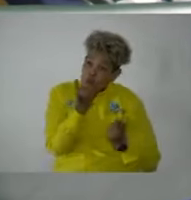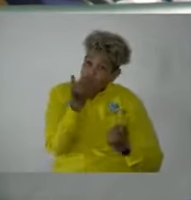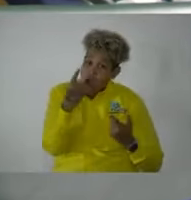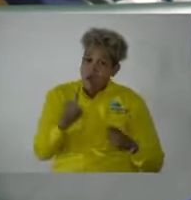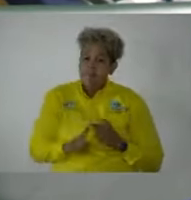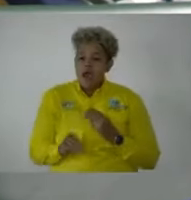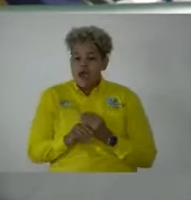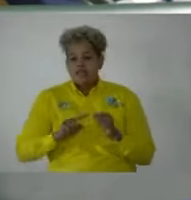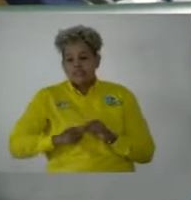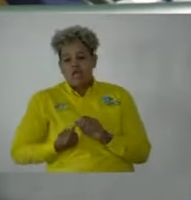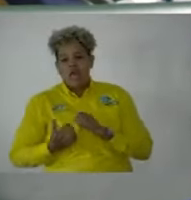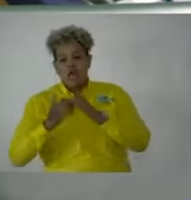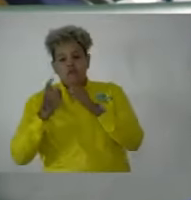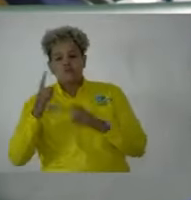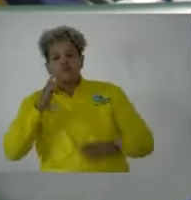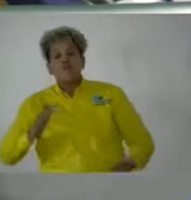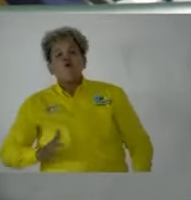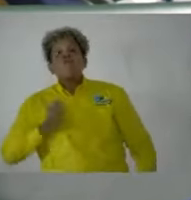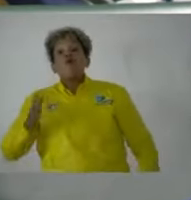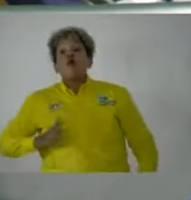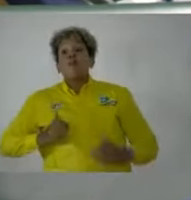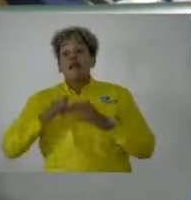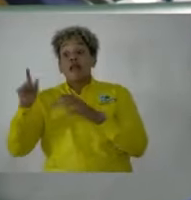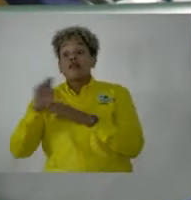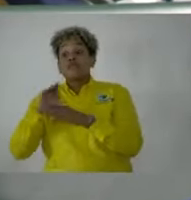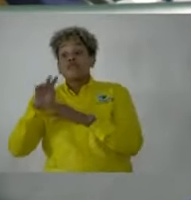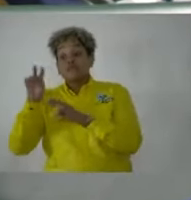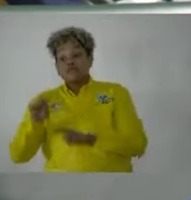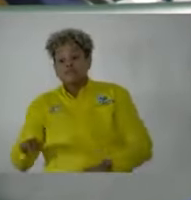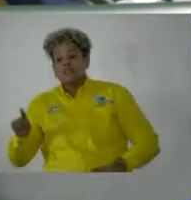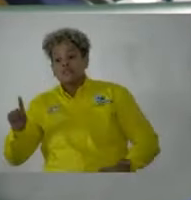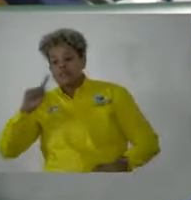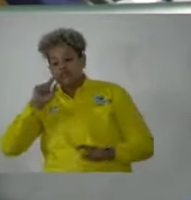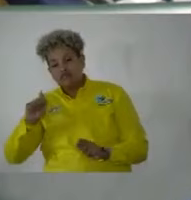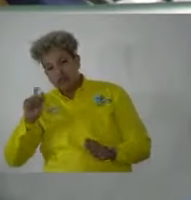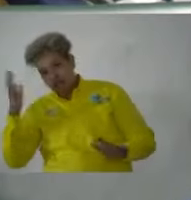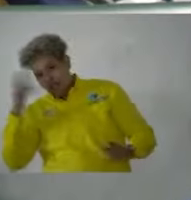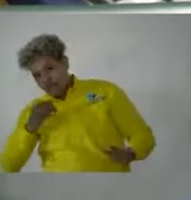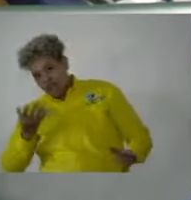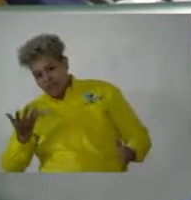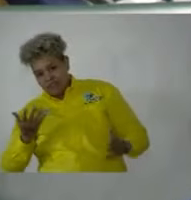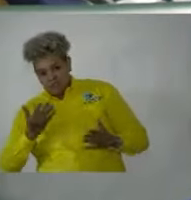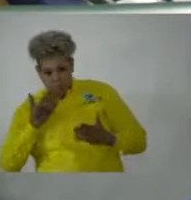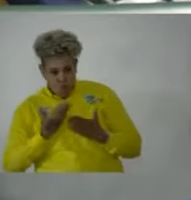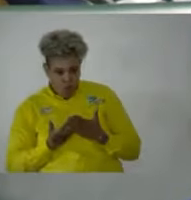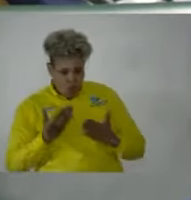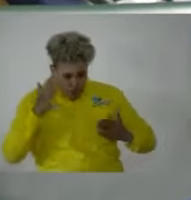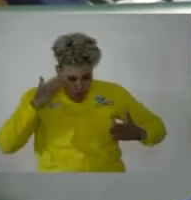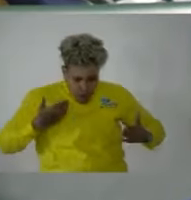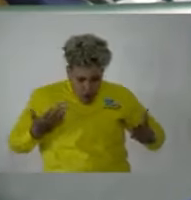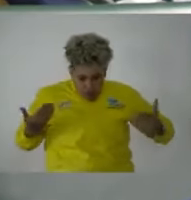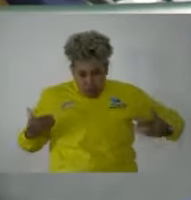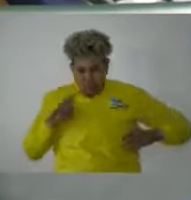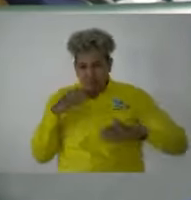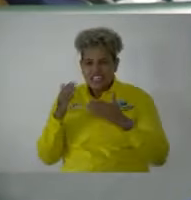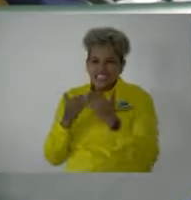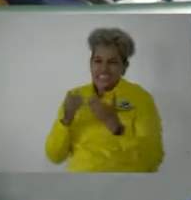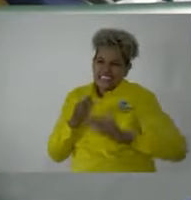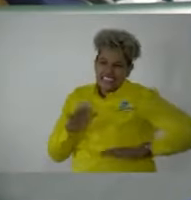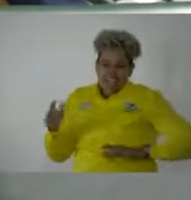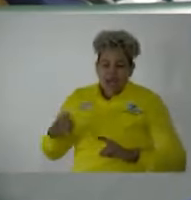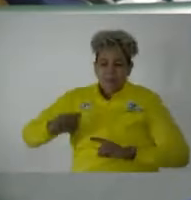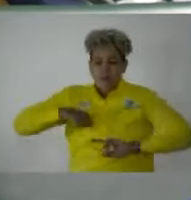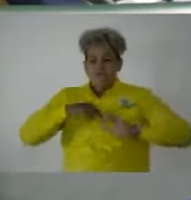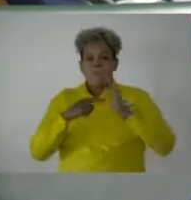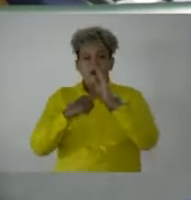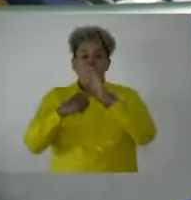and startups, so that formalizing their businesses is attractive, welcoming, and easy. Absolutely. We have a